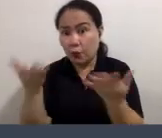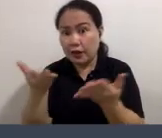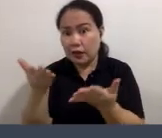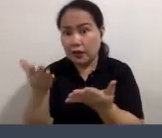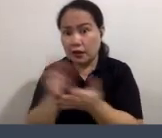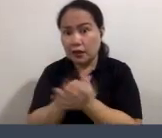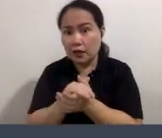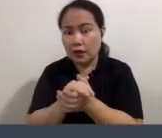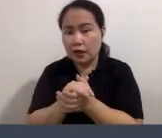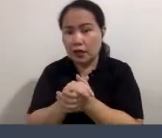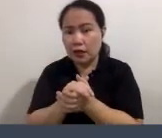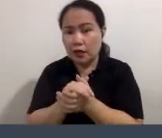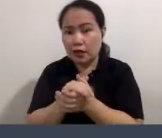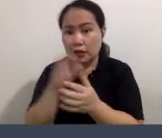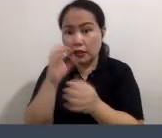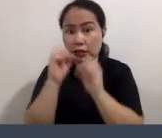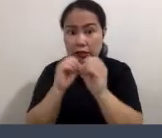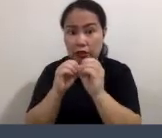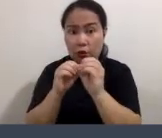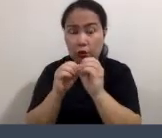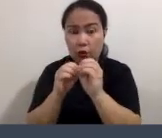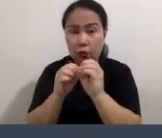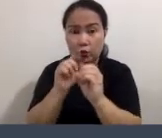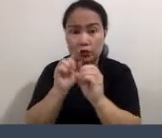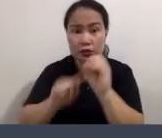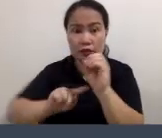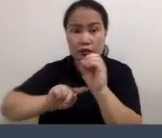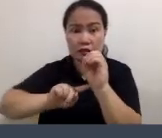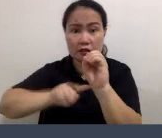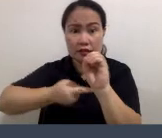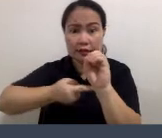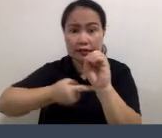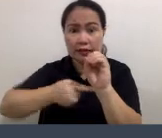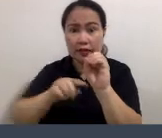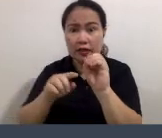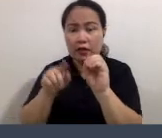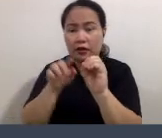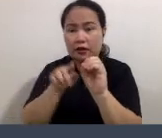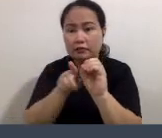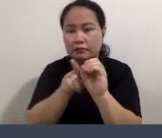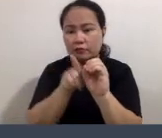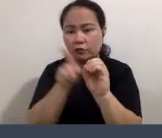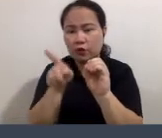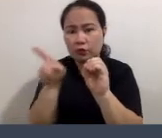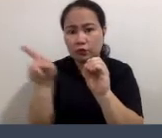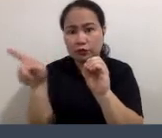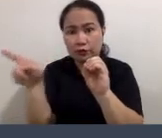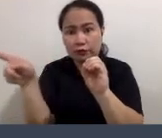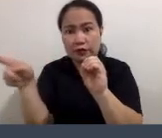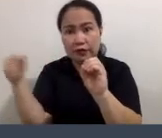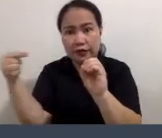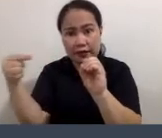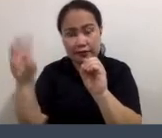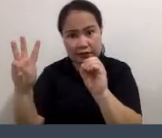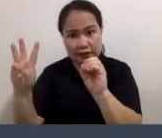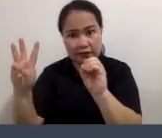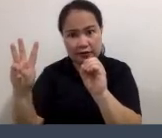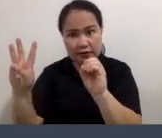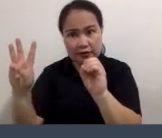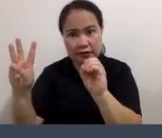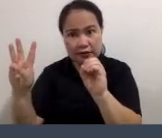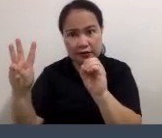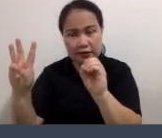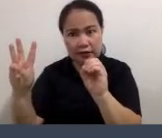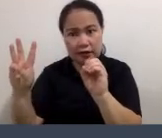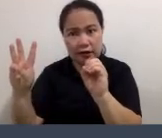again, starts with 0. Sa 0 tayo mag-umpisa. So, 1, 2, 3, 4, 5, 6. Okay, so nag-end siya sa